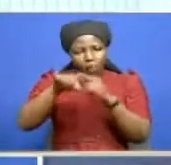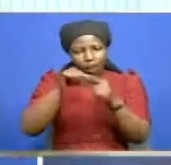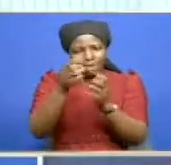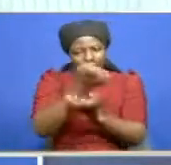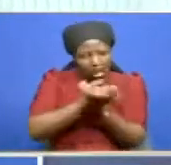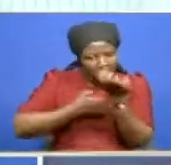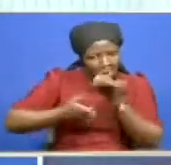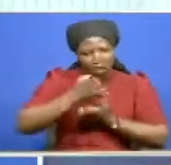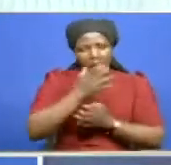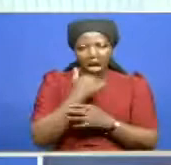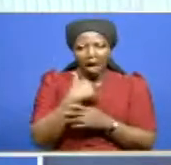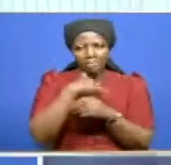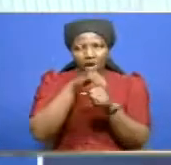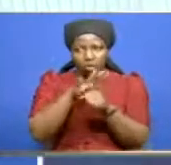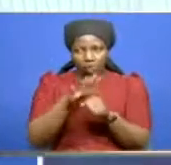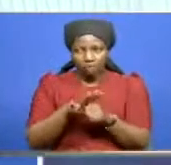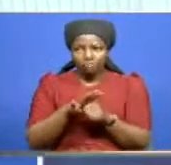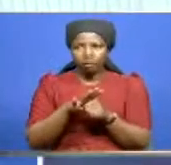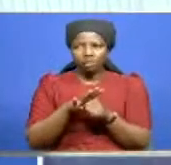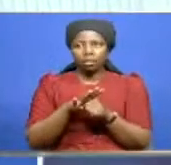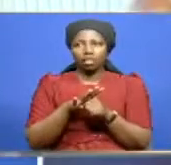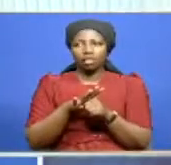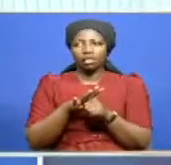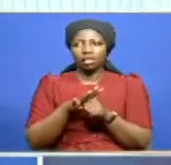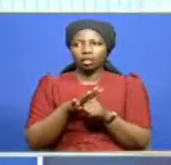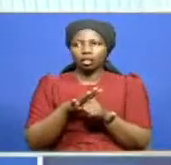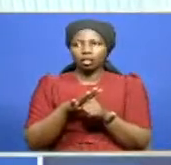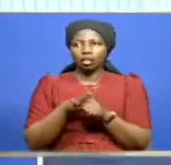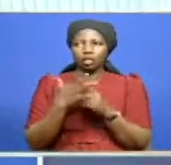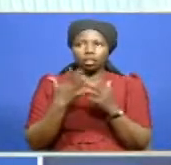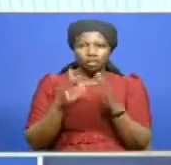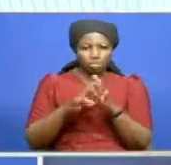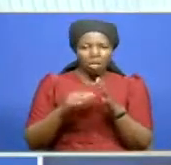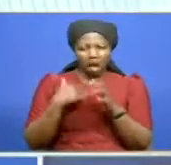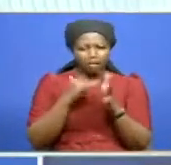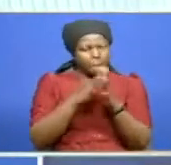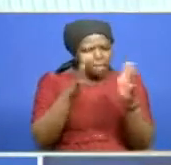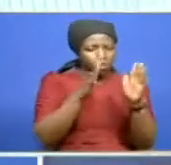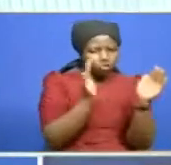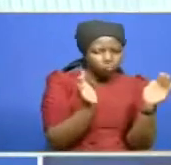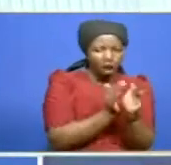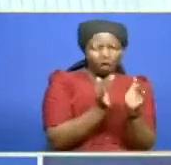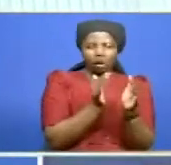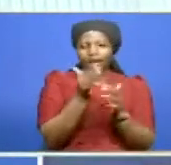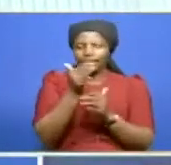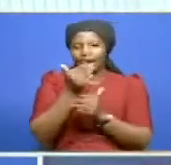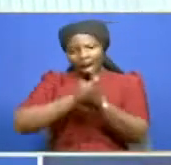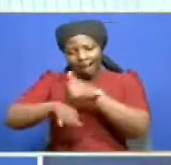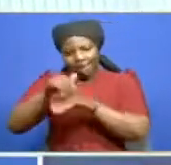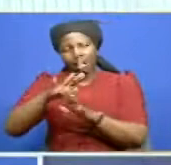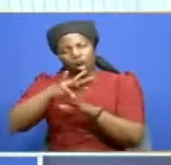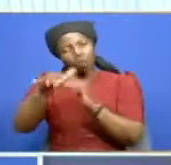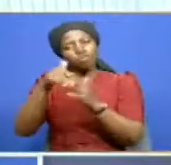sector has been liberalized, we have bigger, middle, and smaller players, and